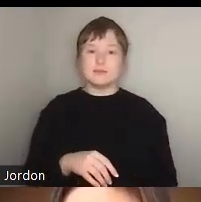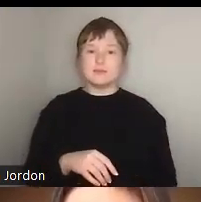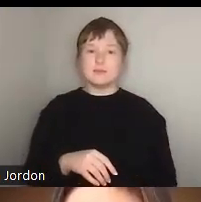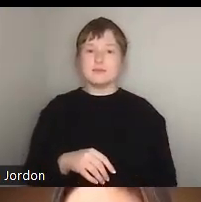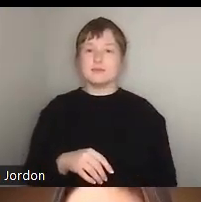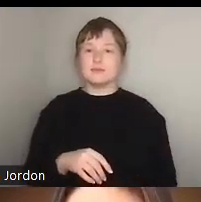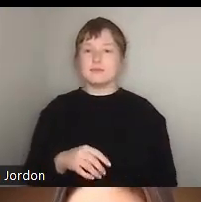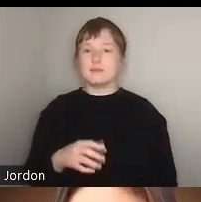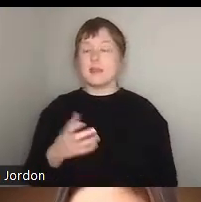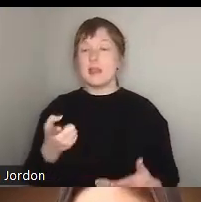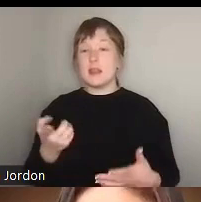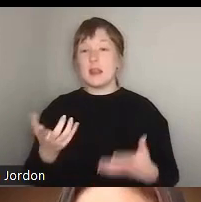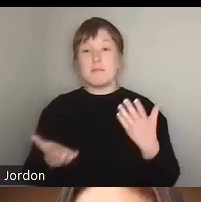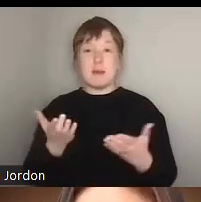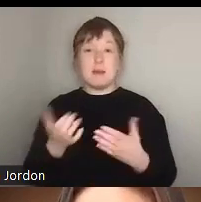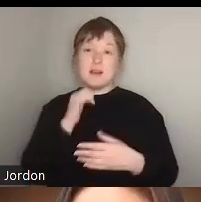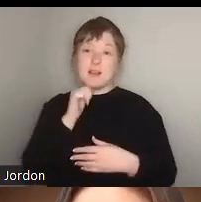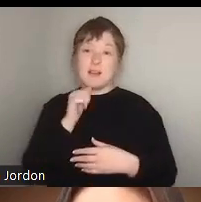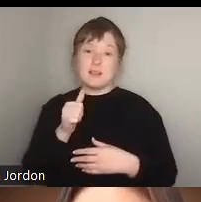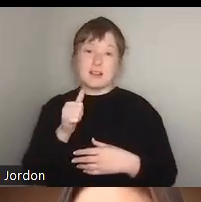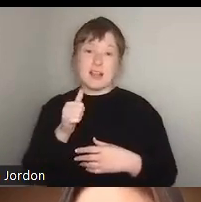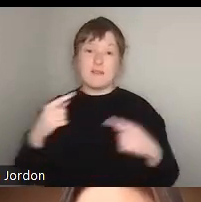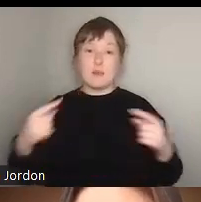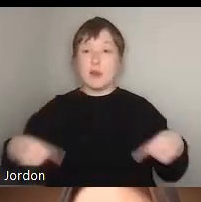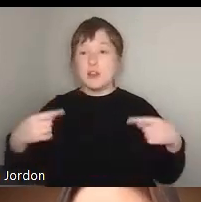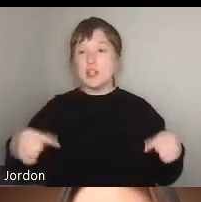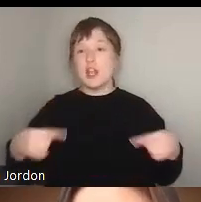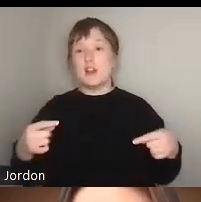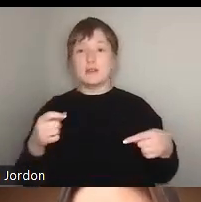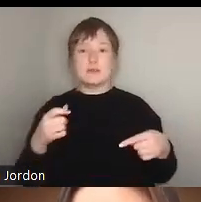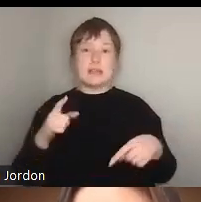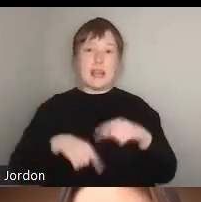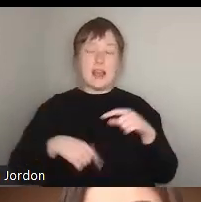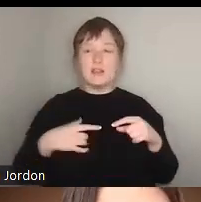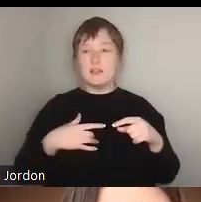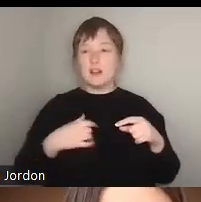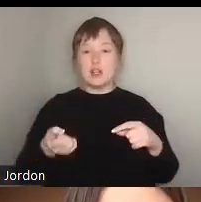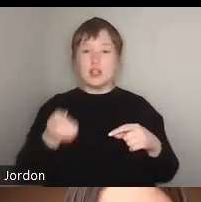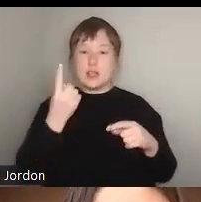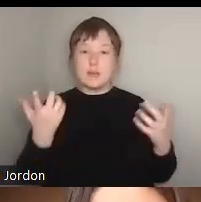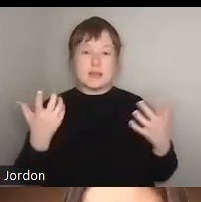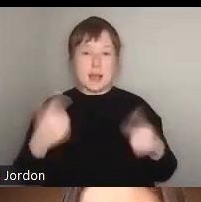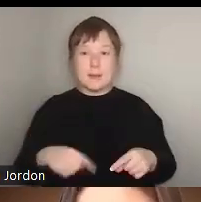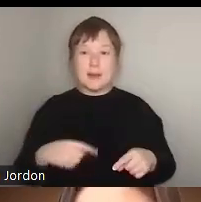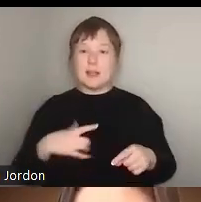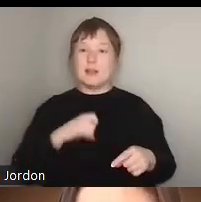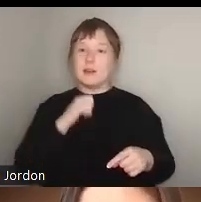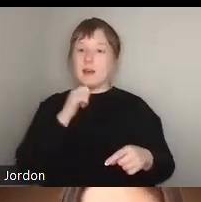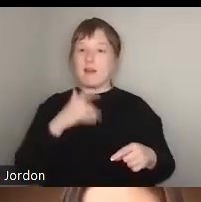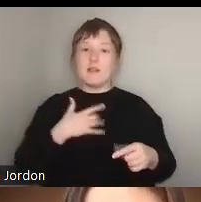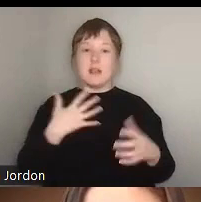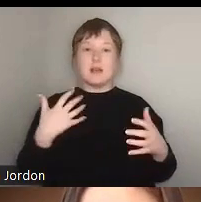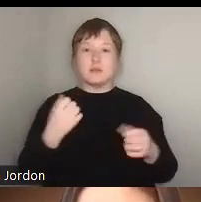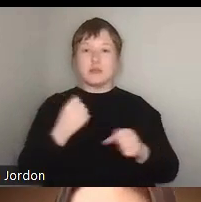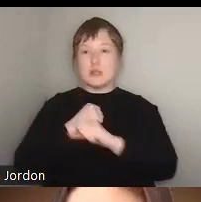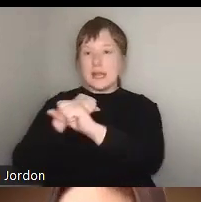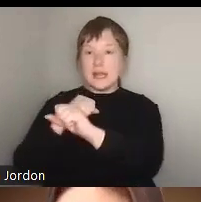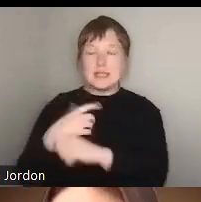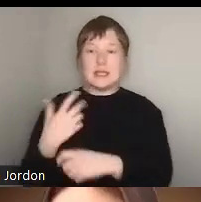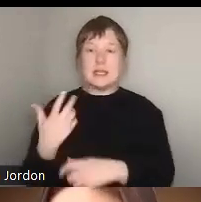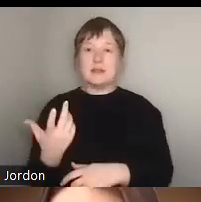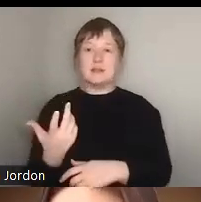They might not be able to get out if they're in a wheelchair, or they might not understand what's happening to them. Not feeling protected is really